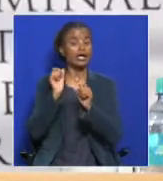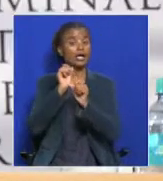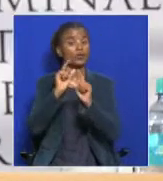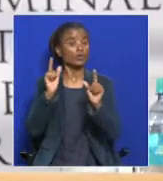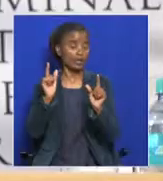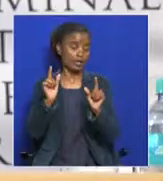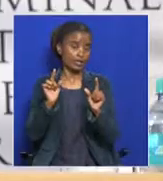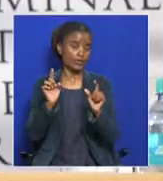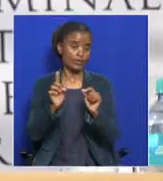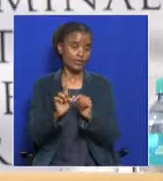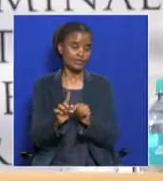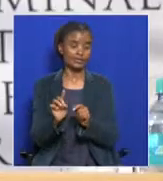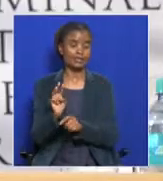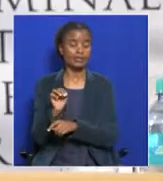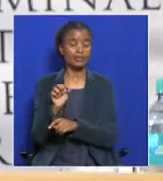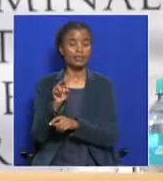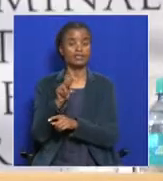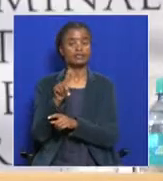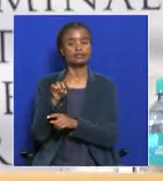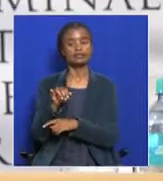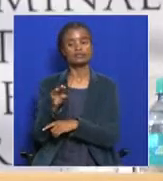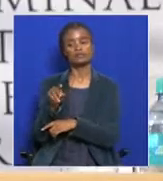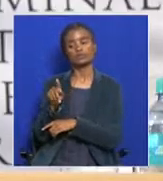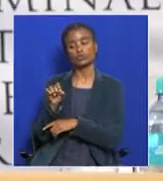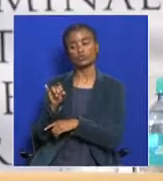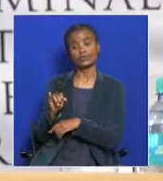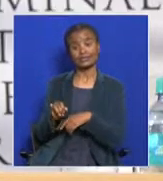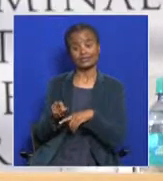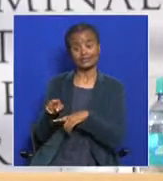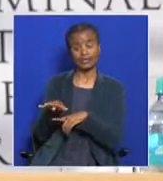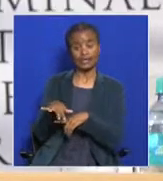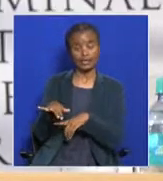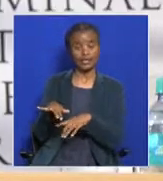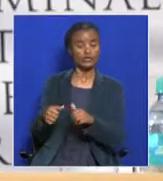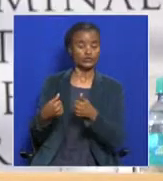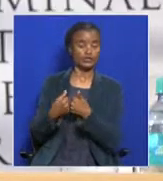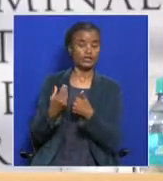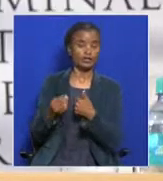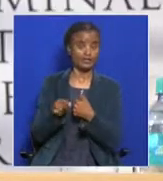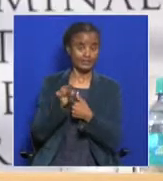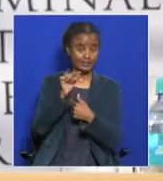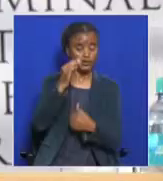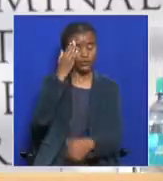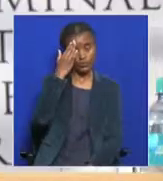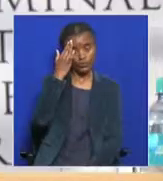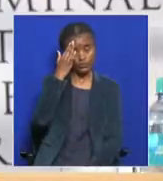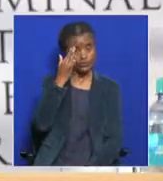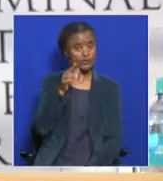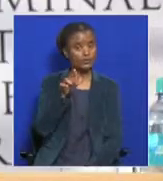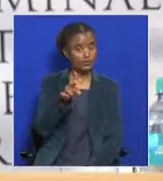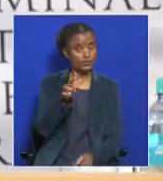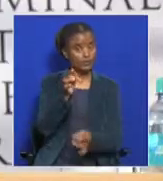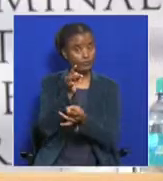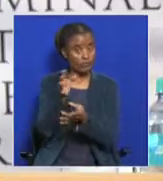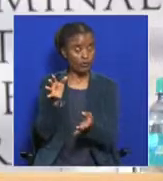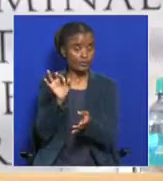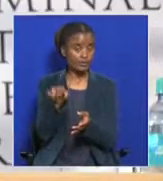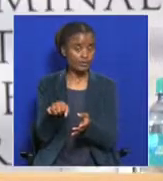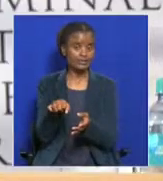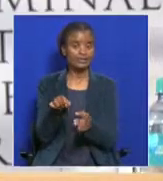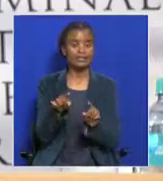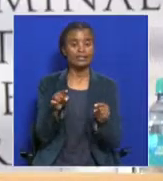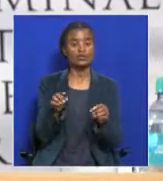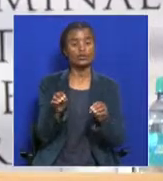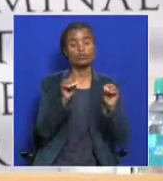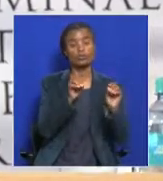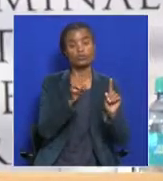you have now this challenge with Amazimtoti, and as he knows, according to you, you can't send them to Pretoria because you still need to